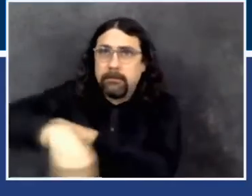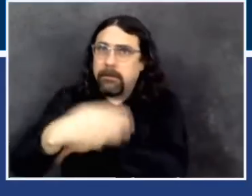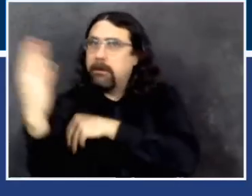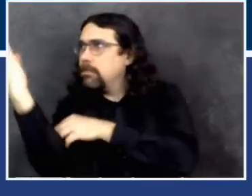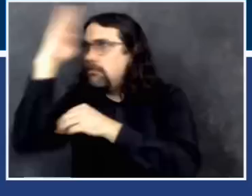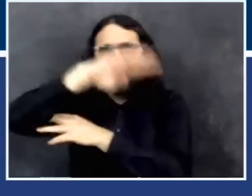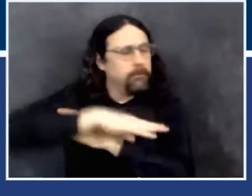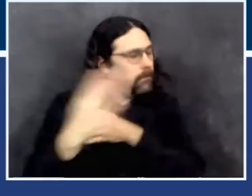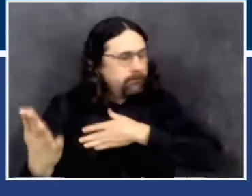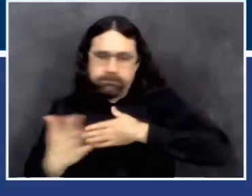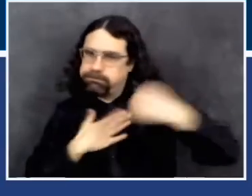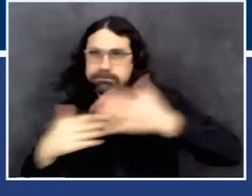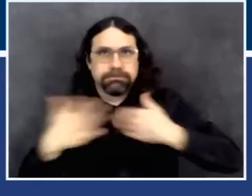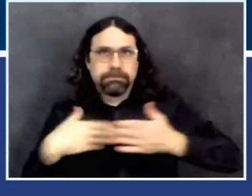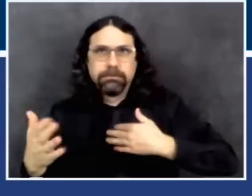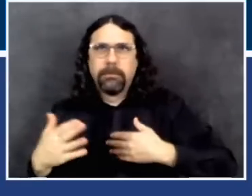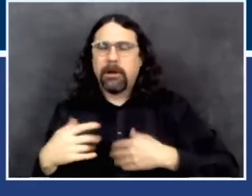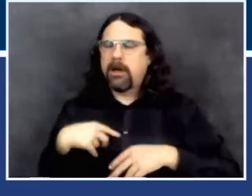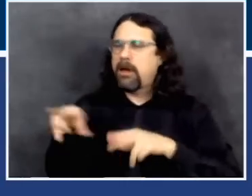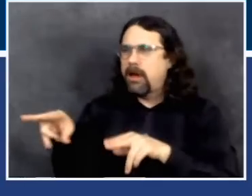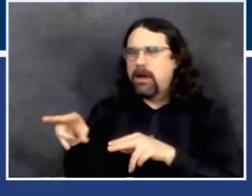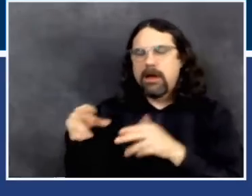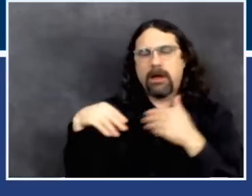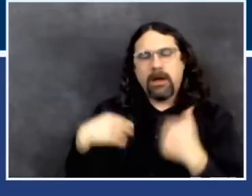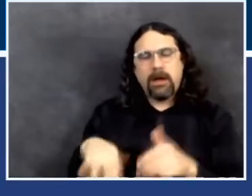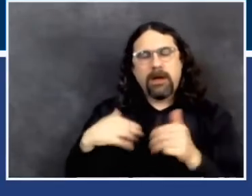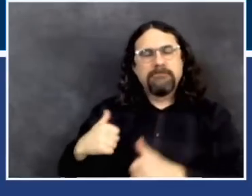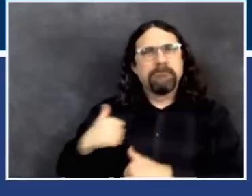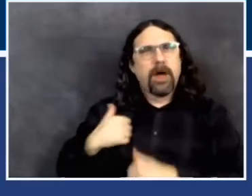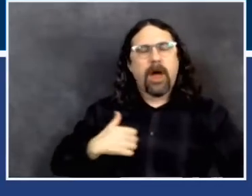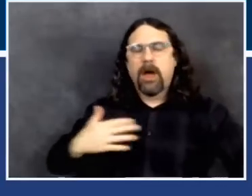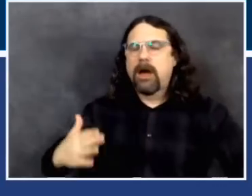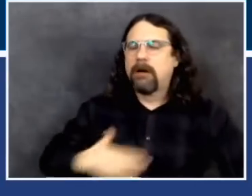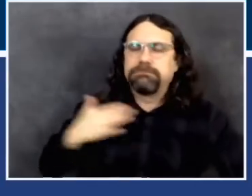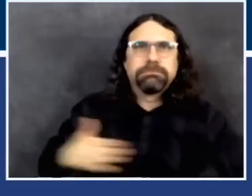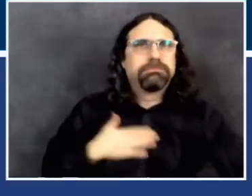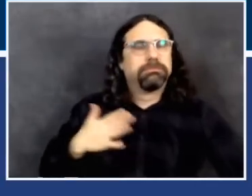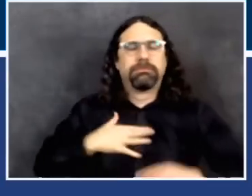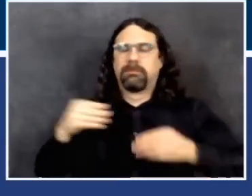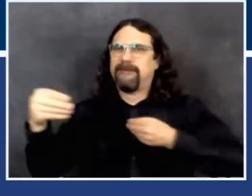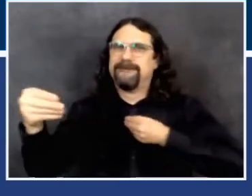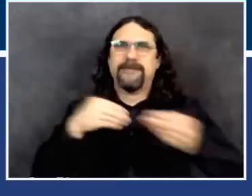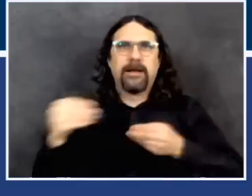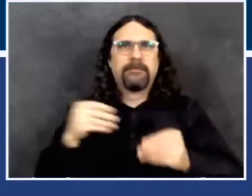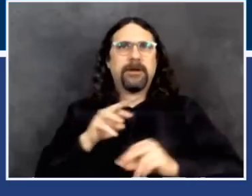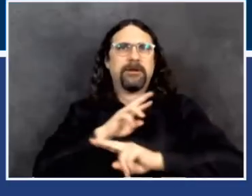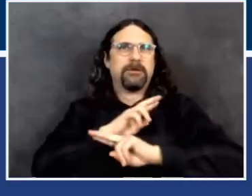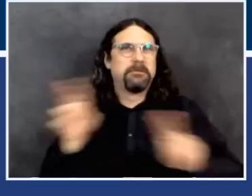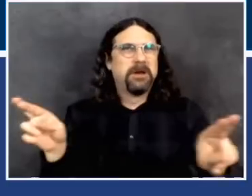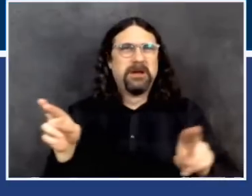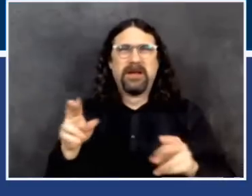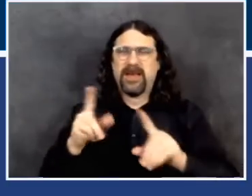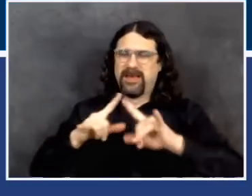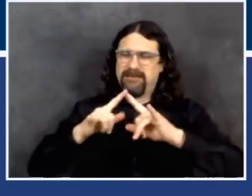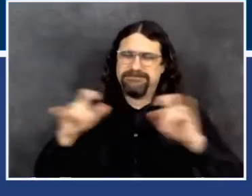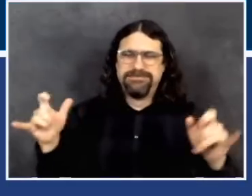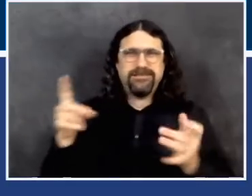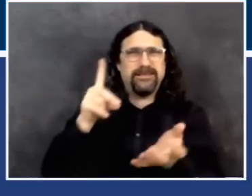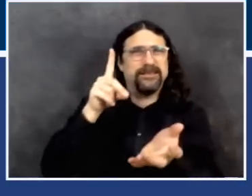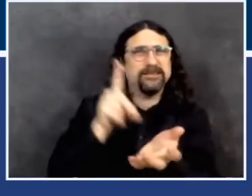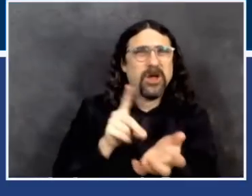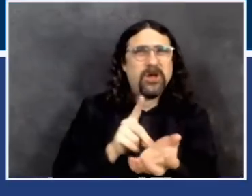assistance. And they've sent us doctors, nurses, respiratory therapists, dietitians, physicians' assistants, and many